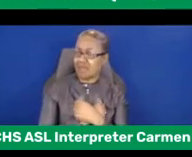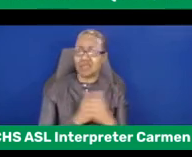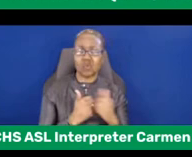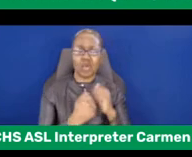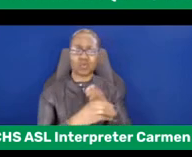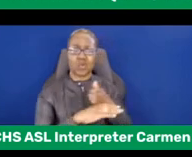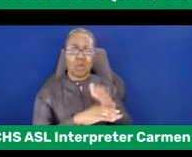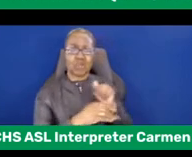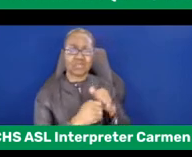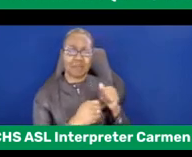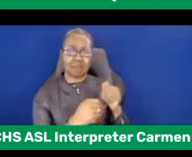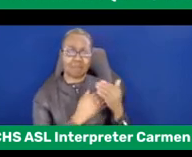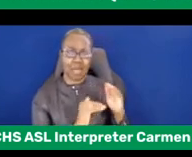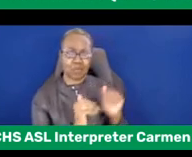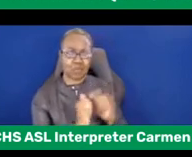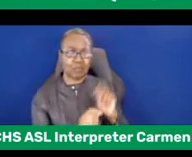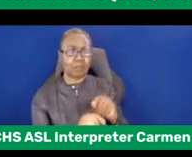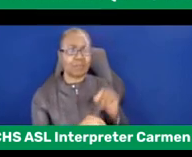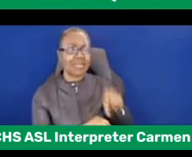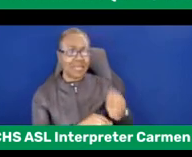the community?